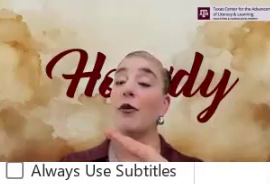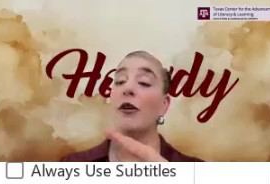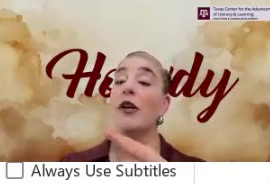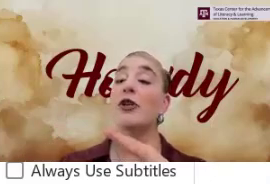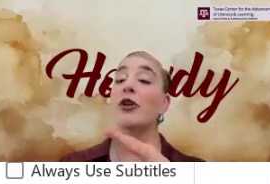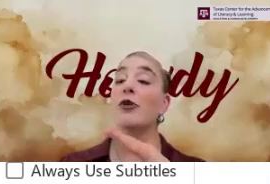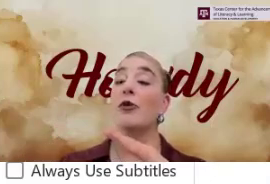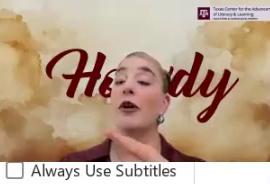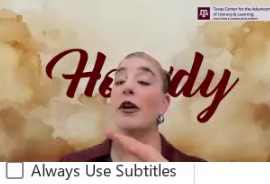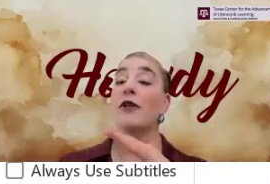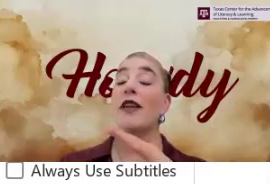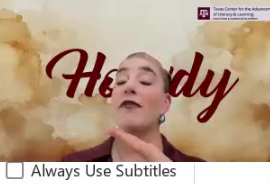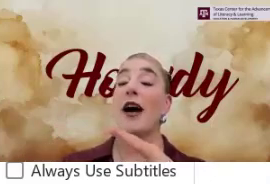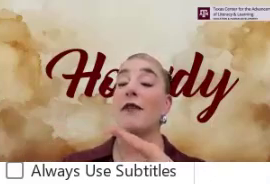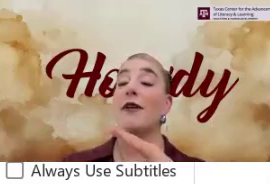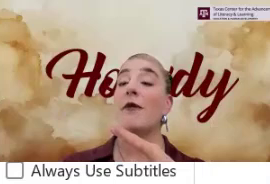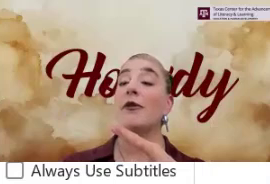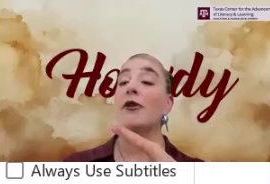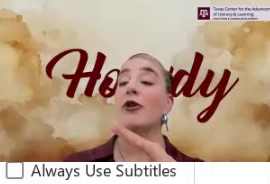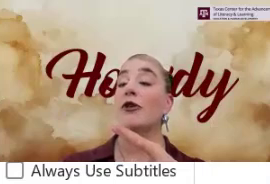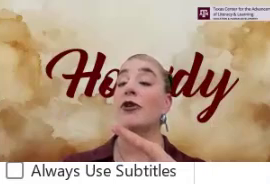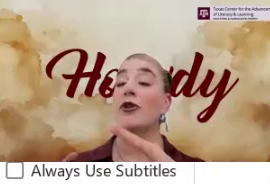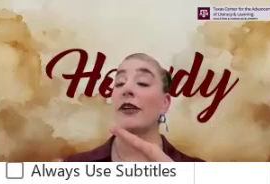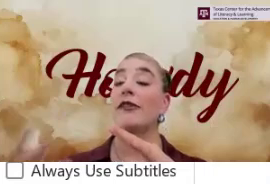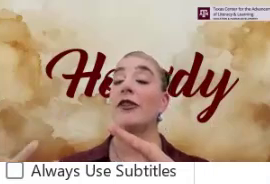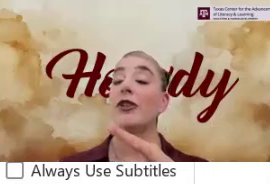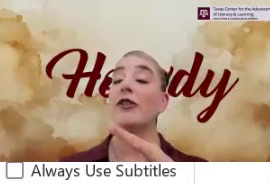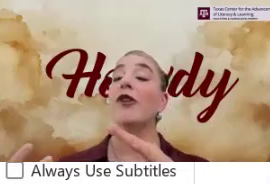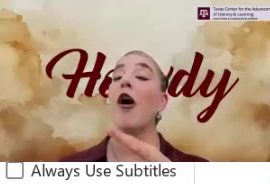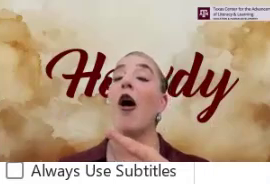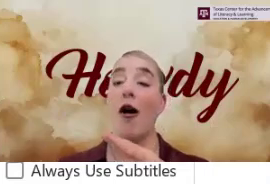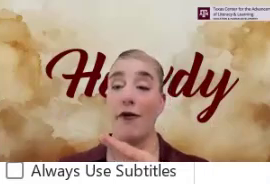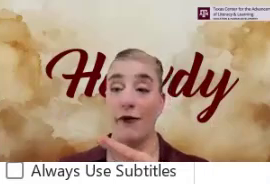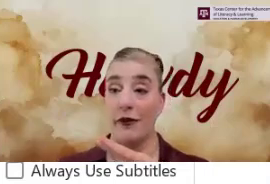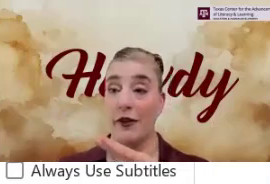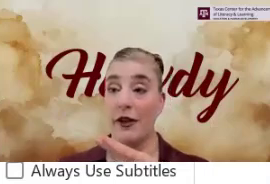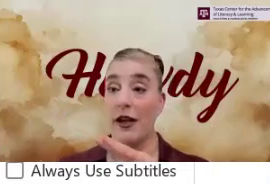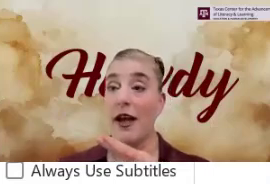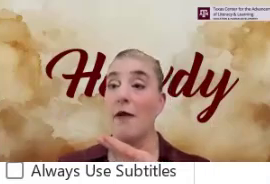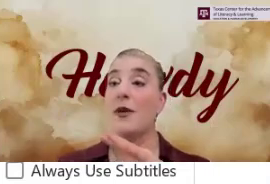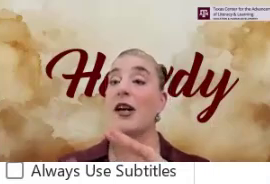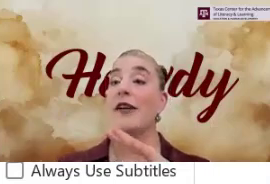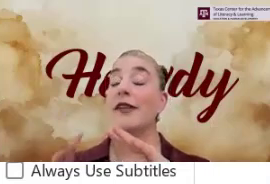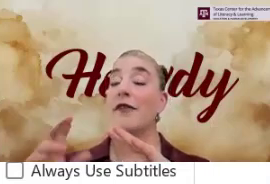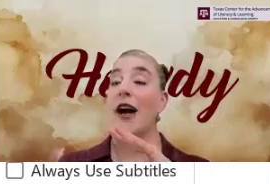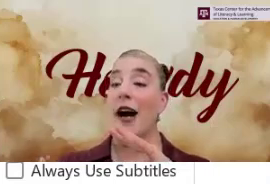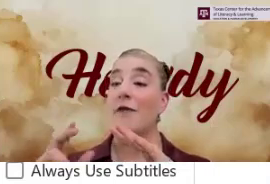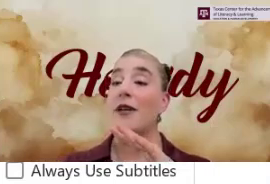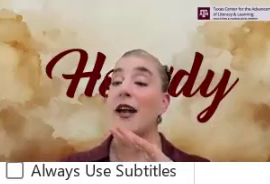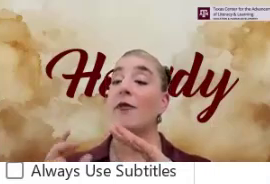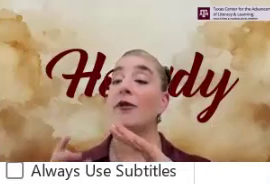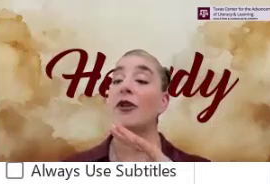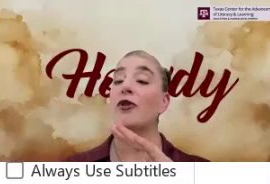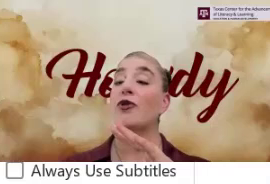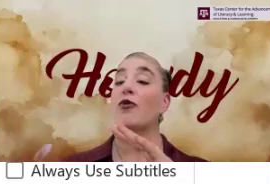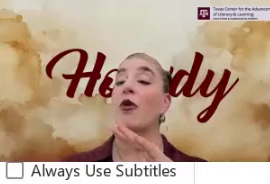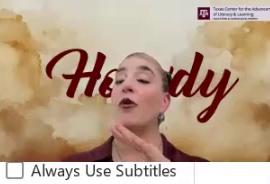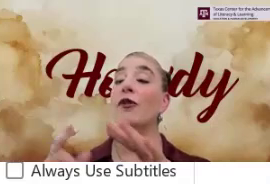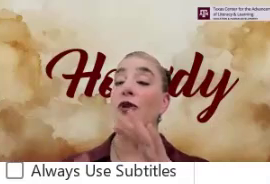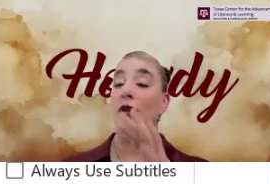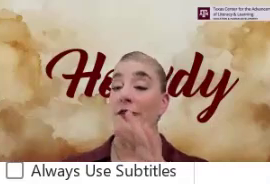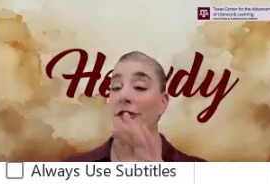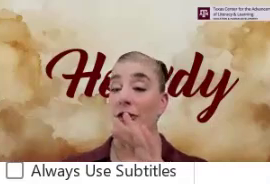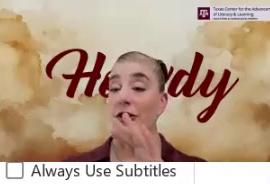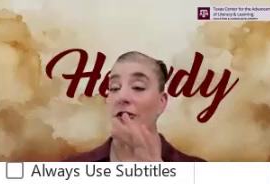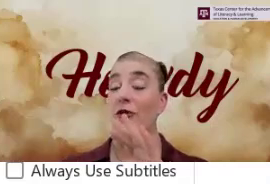be able to, they've got to be able to turn the transitions off, because they've got to be able to